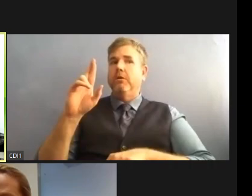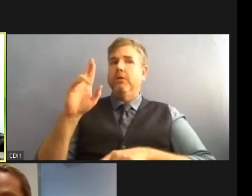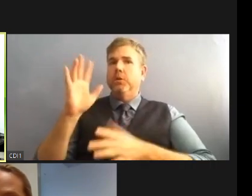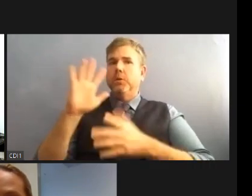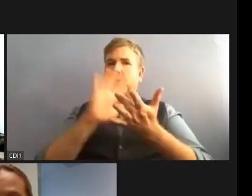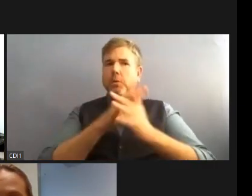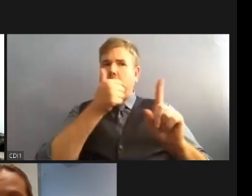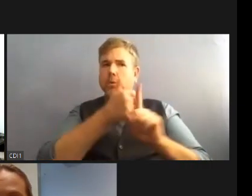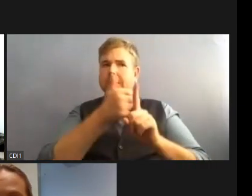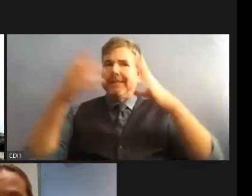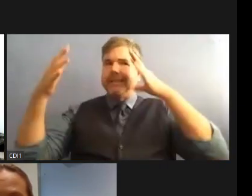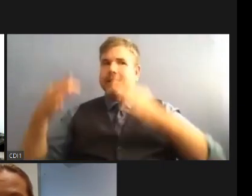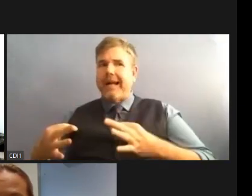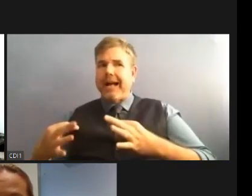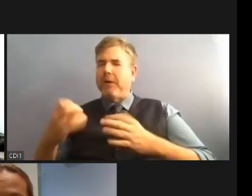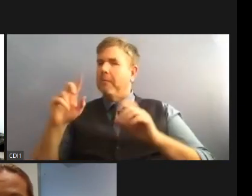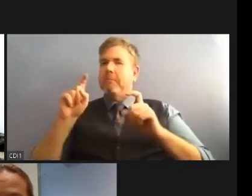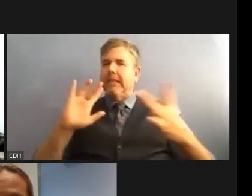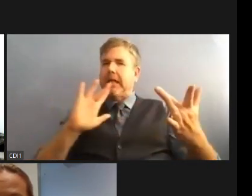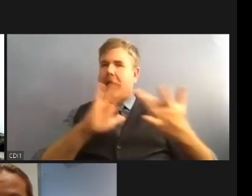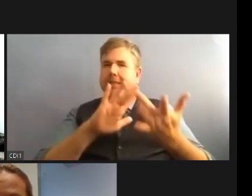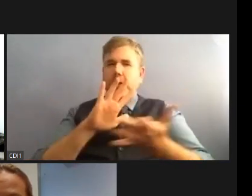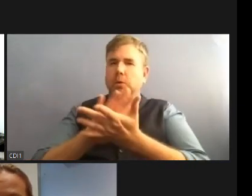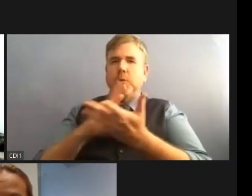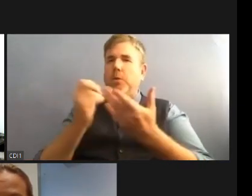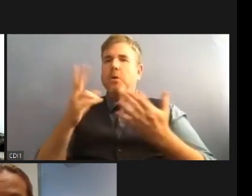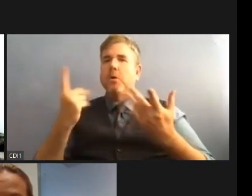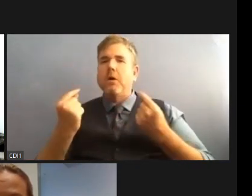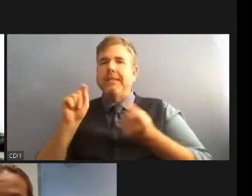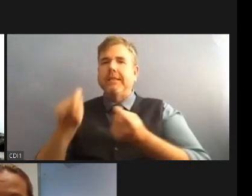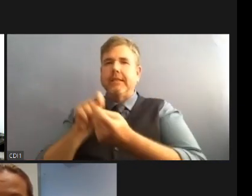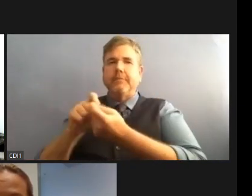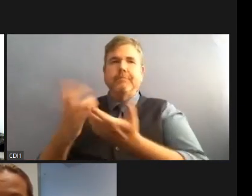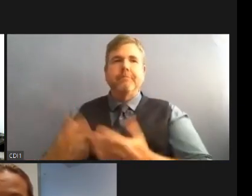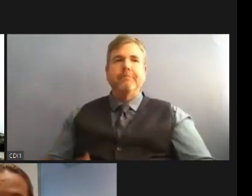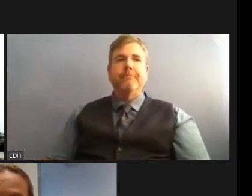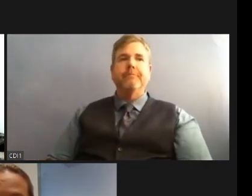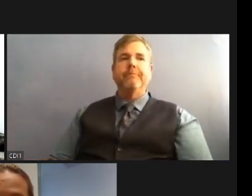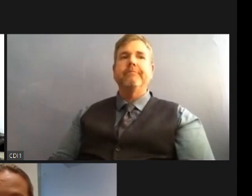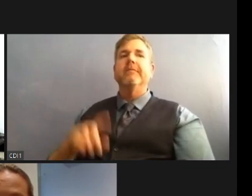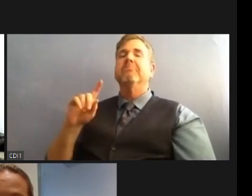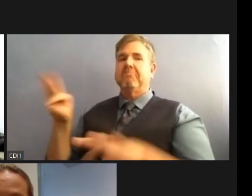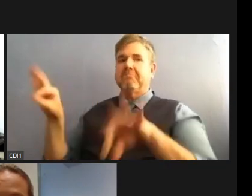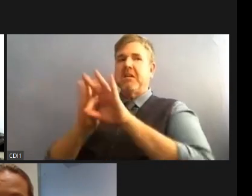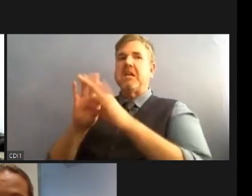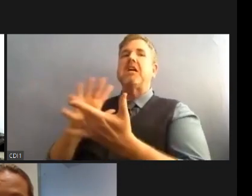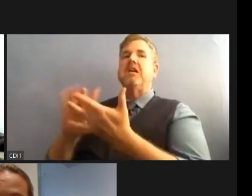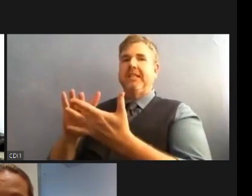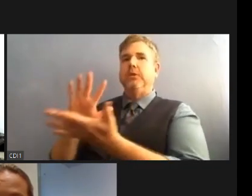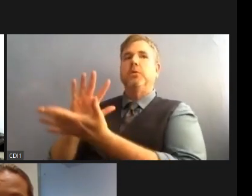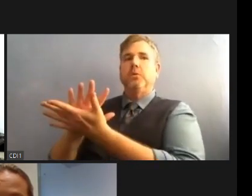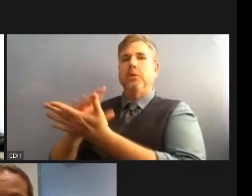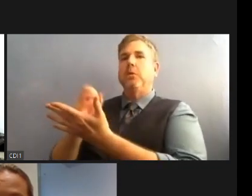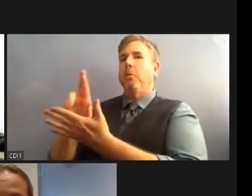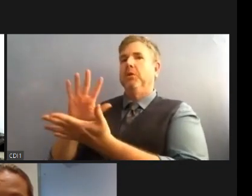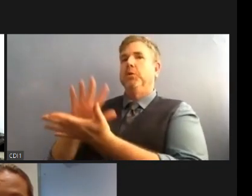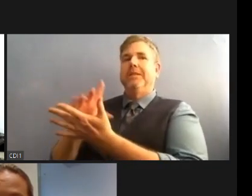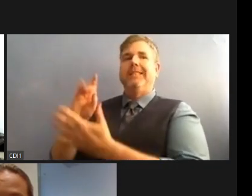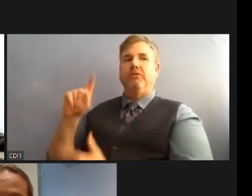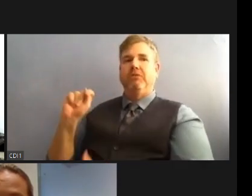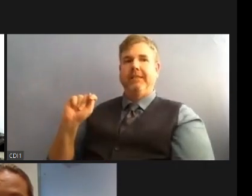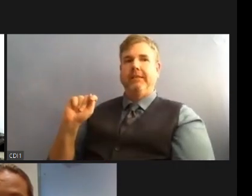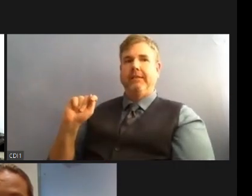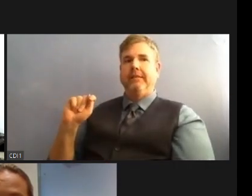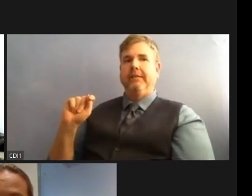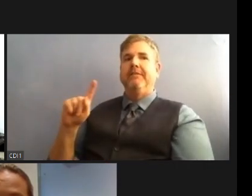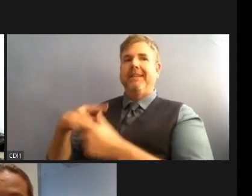that? Yeah, they would need to talk to the school or district about that, and obviously they need to follow the other provisions of